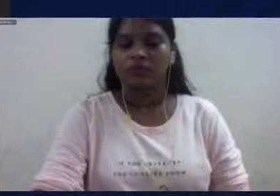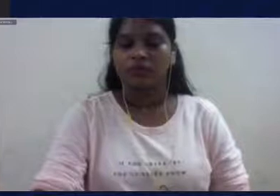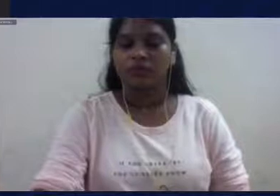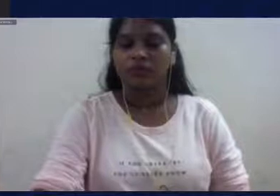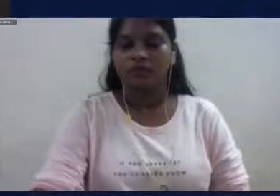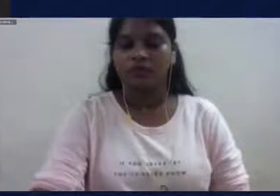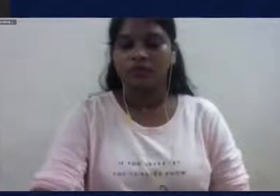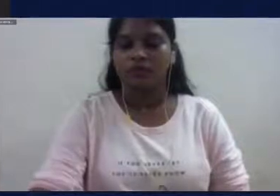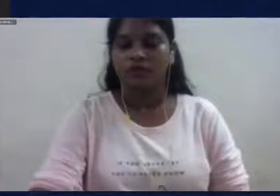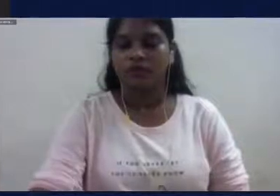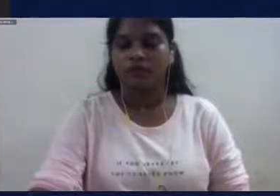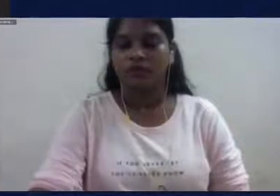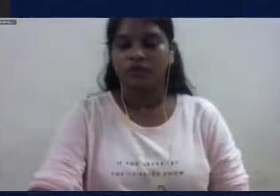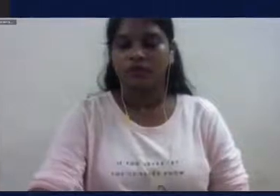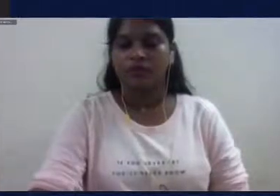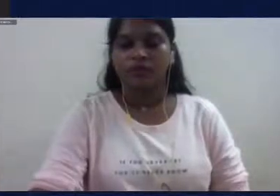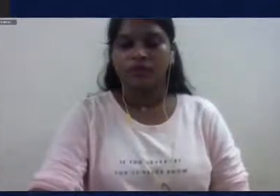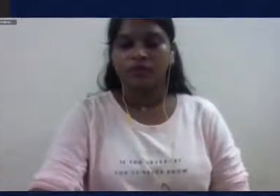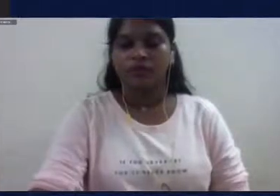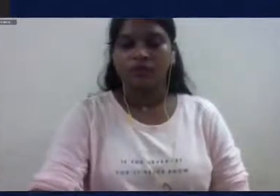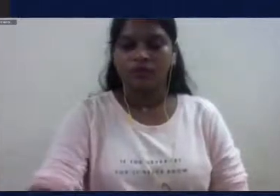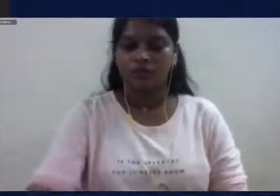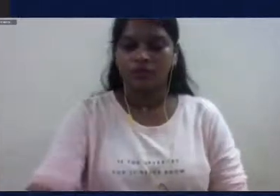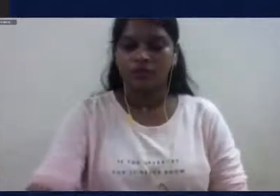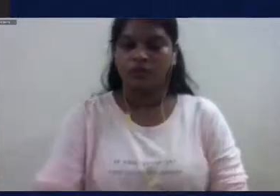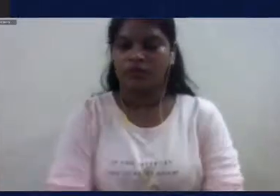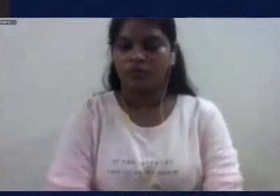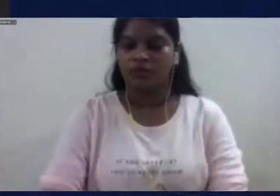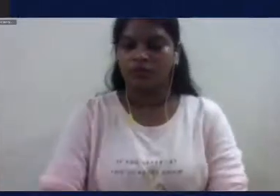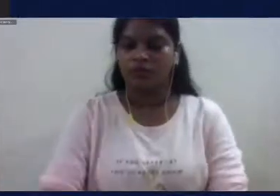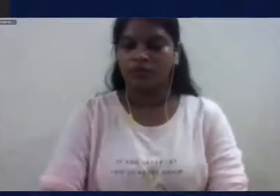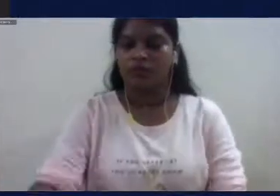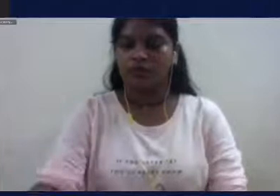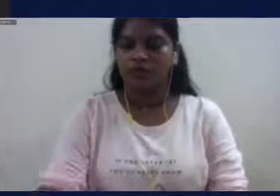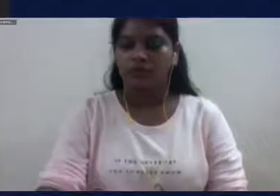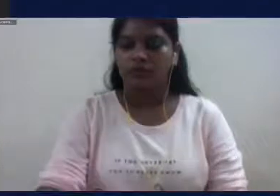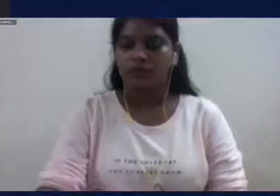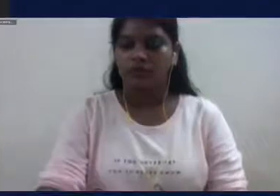What if technology was on your team to help you live by your values?